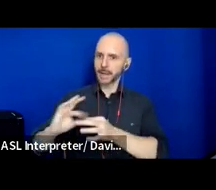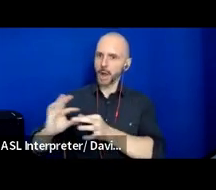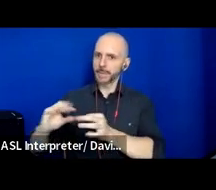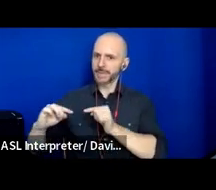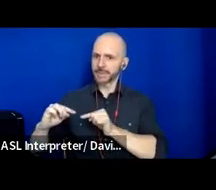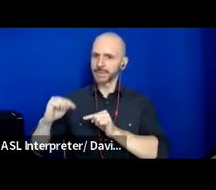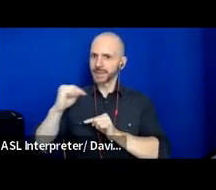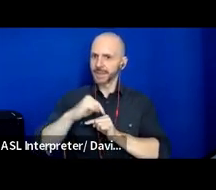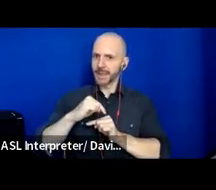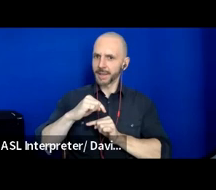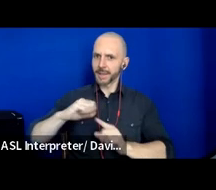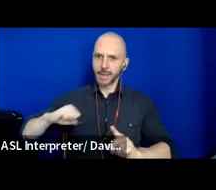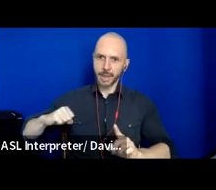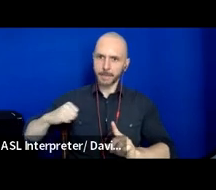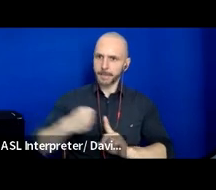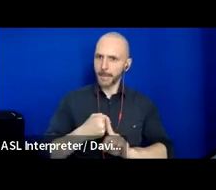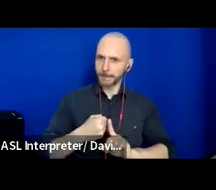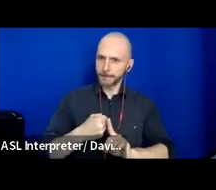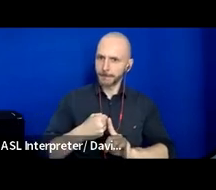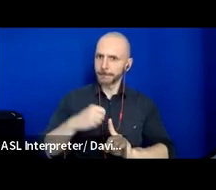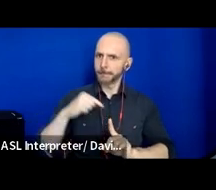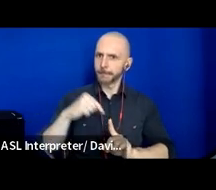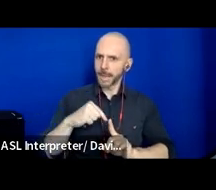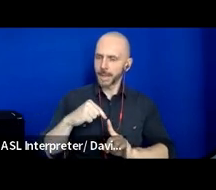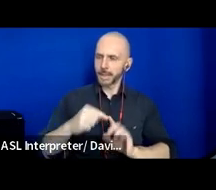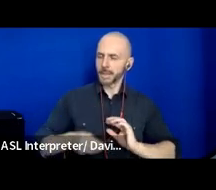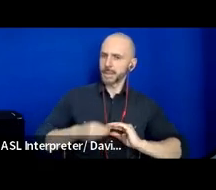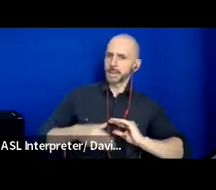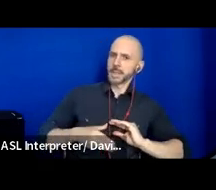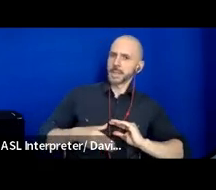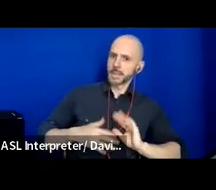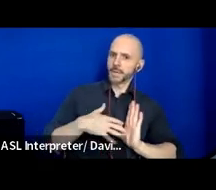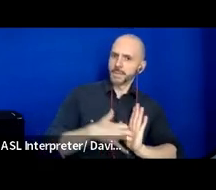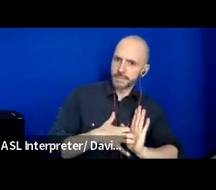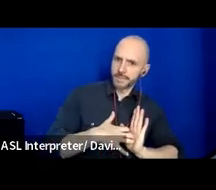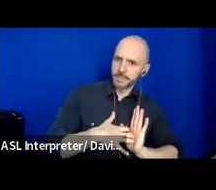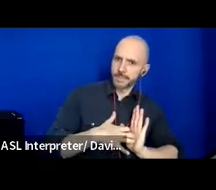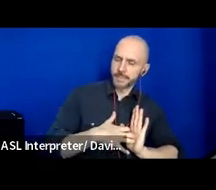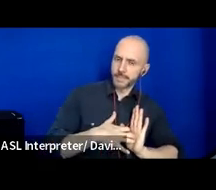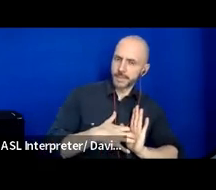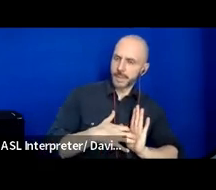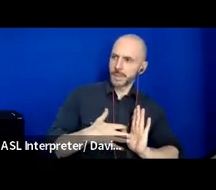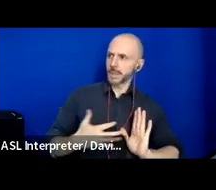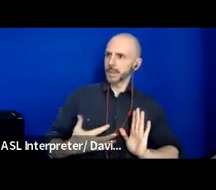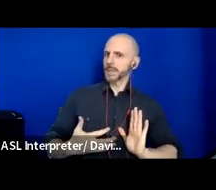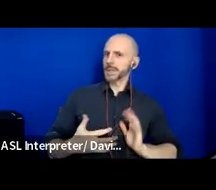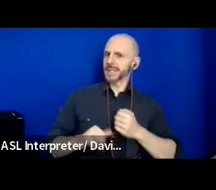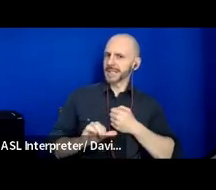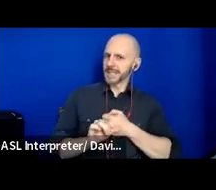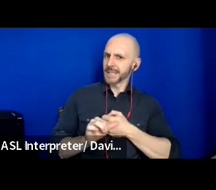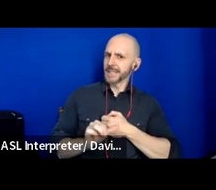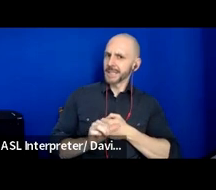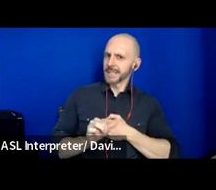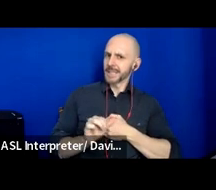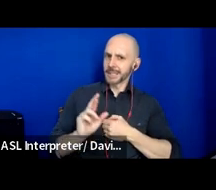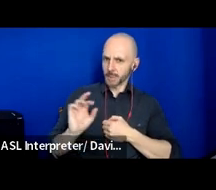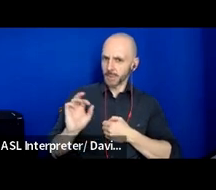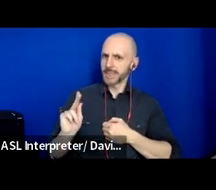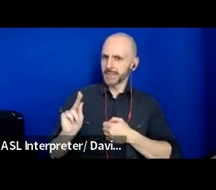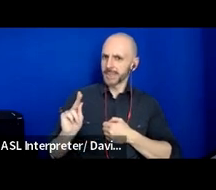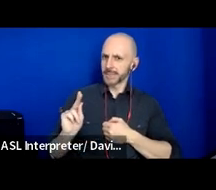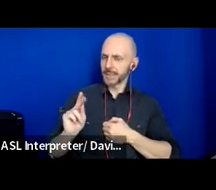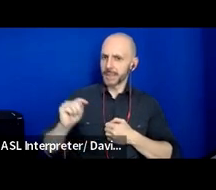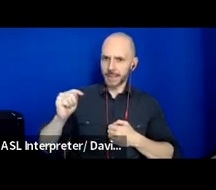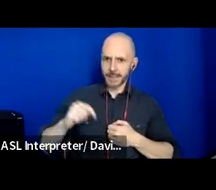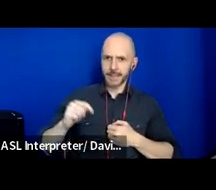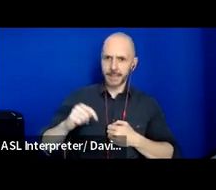being rendered vulnerable and at risk. And then there are folks who then are maybe one would argue that sometimes